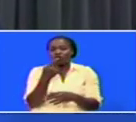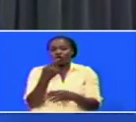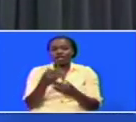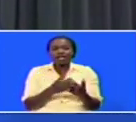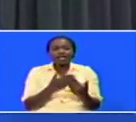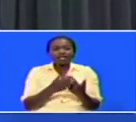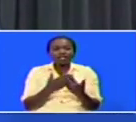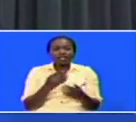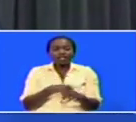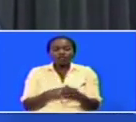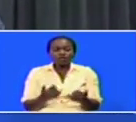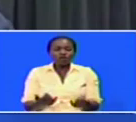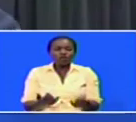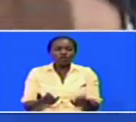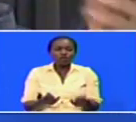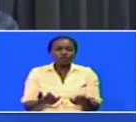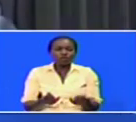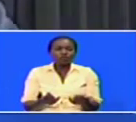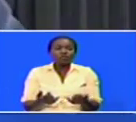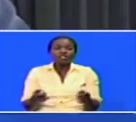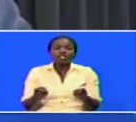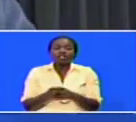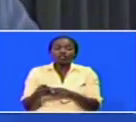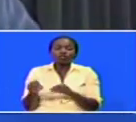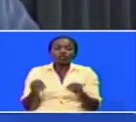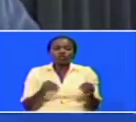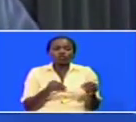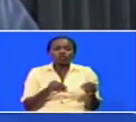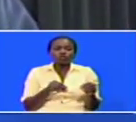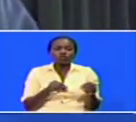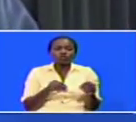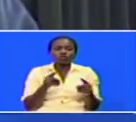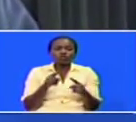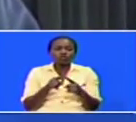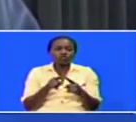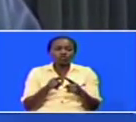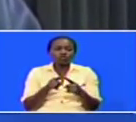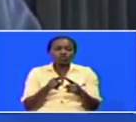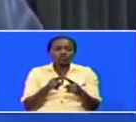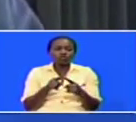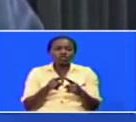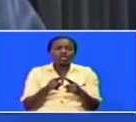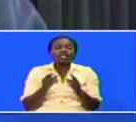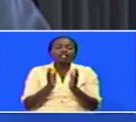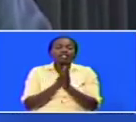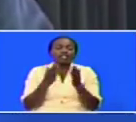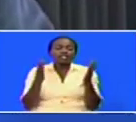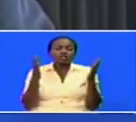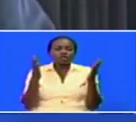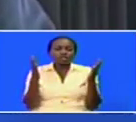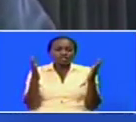this particular point. And as we go into the Christmas